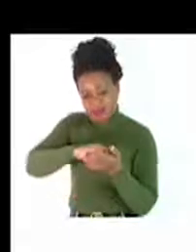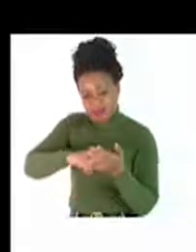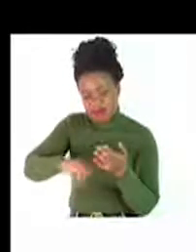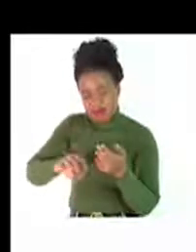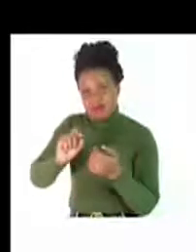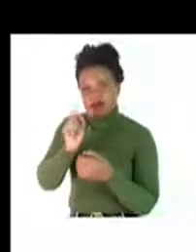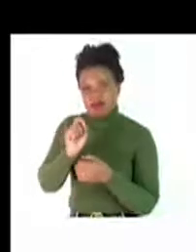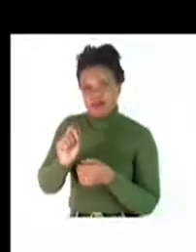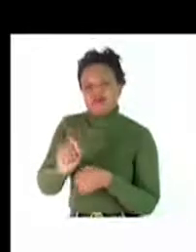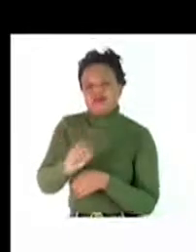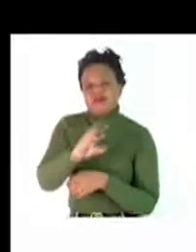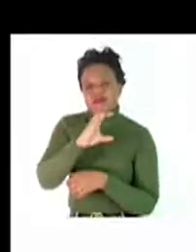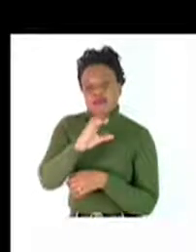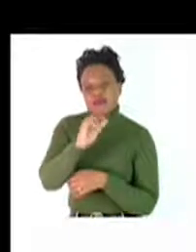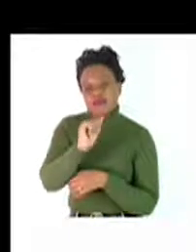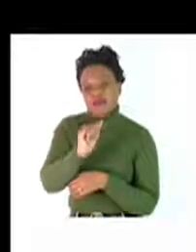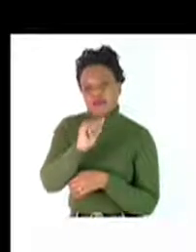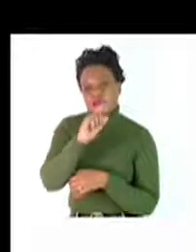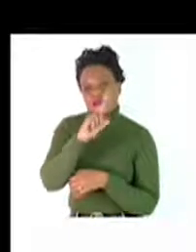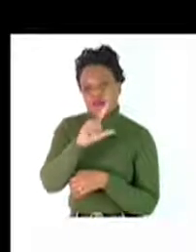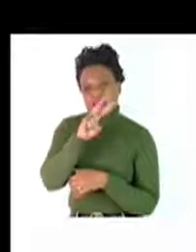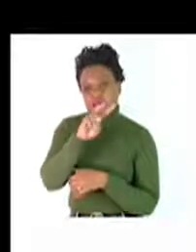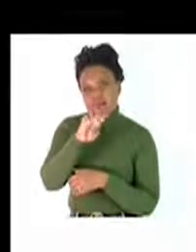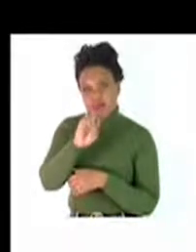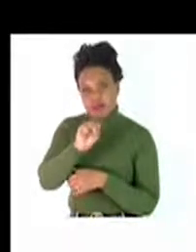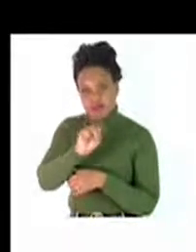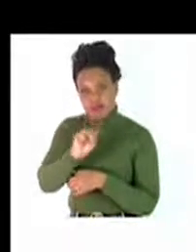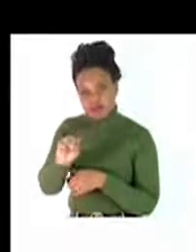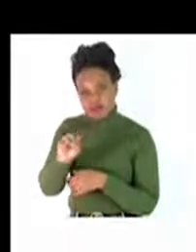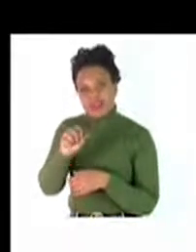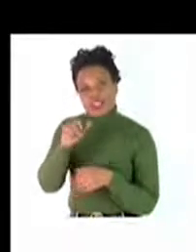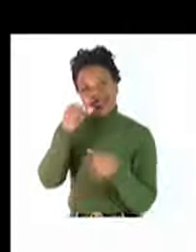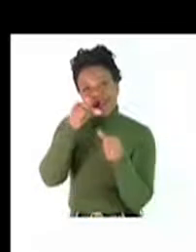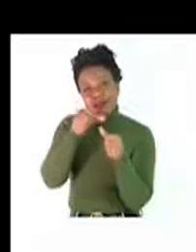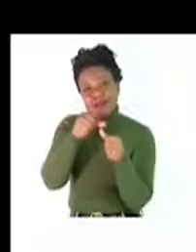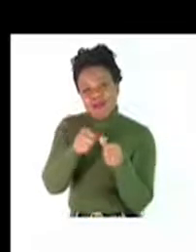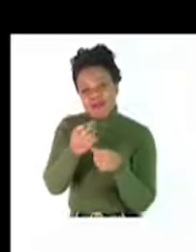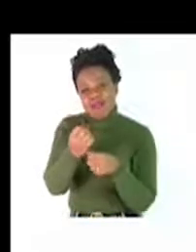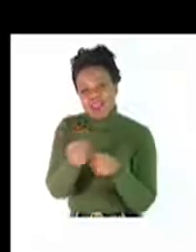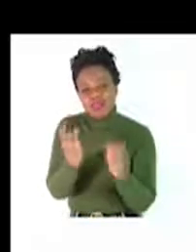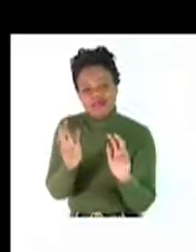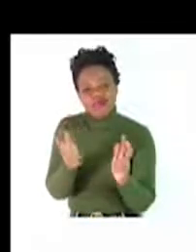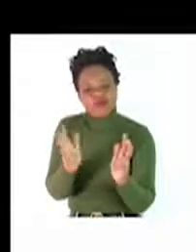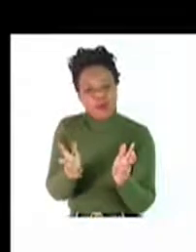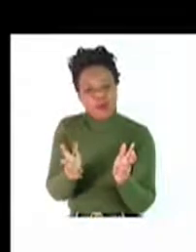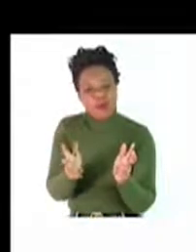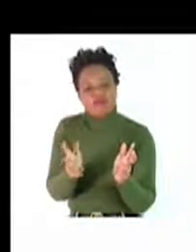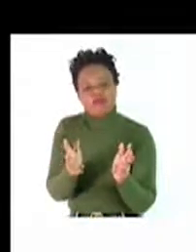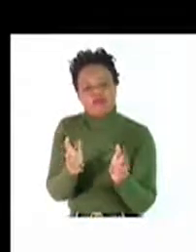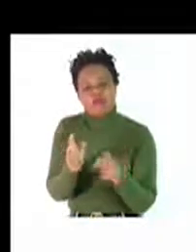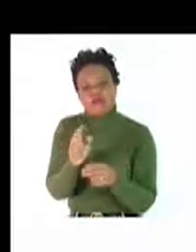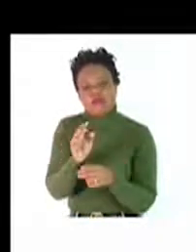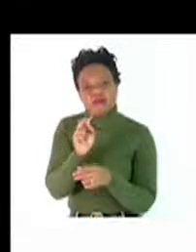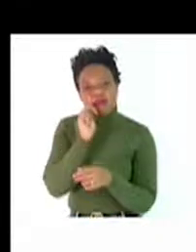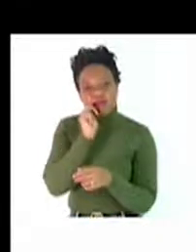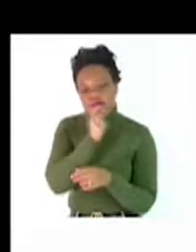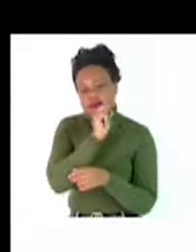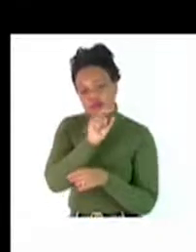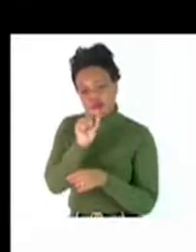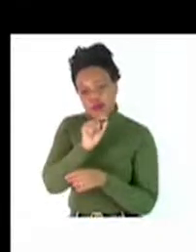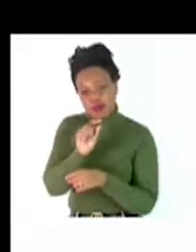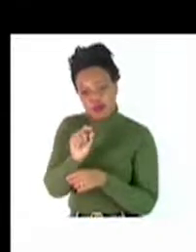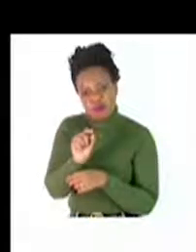Remember this. There are also irregular plurals that do not follow the